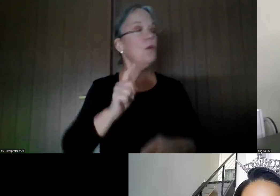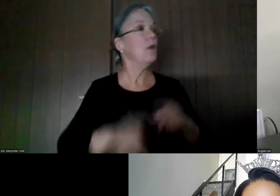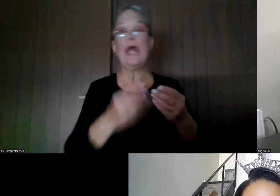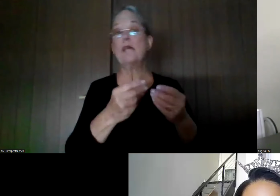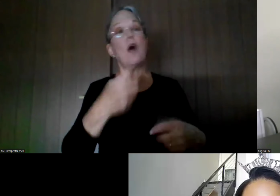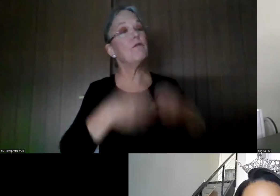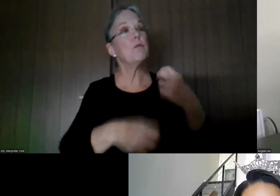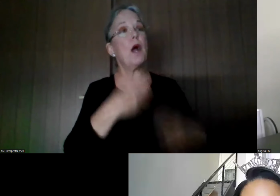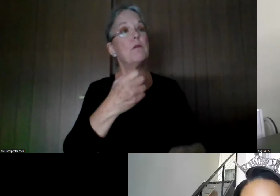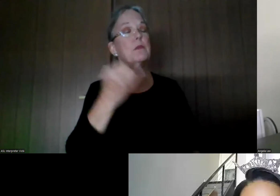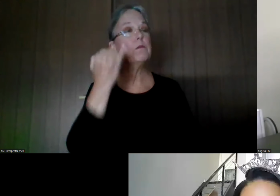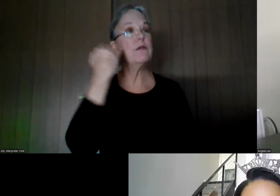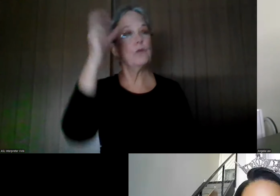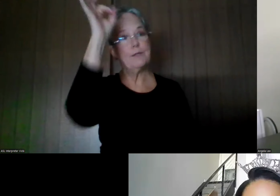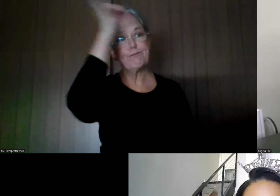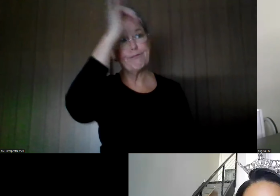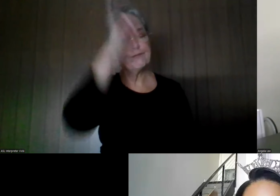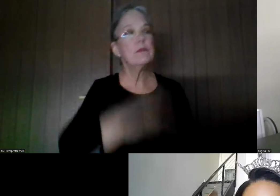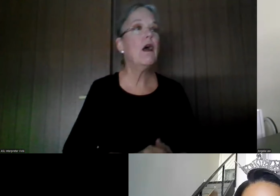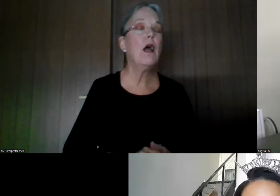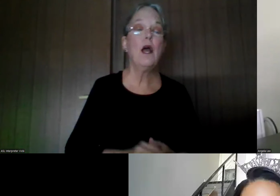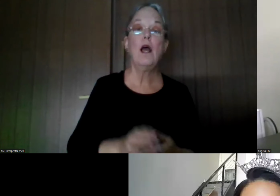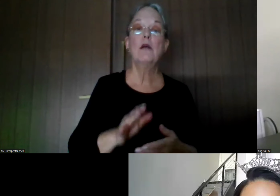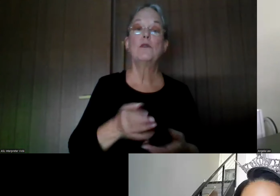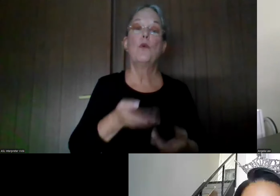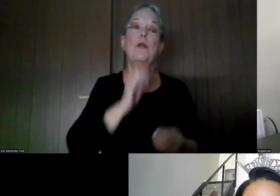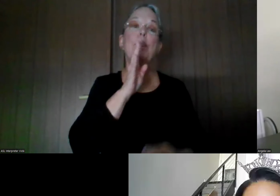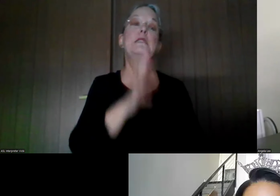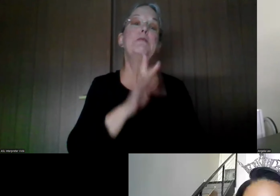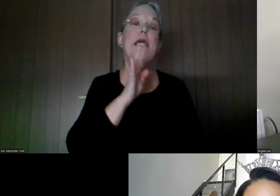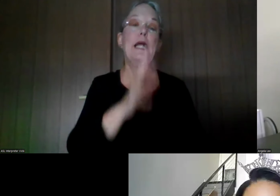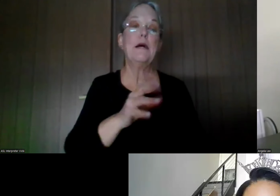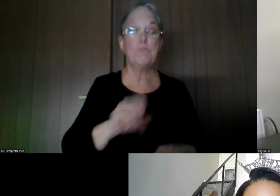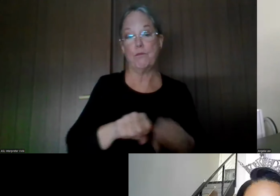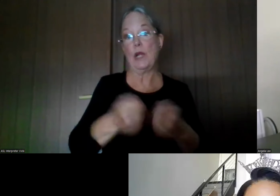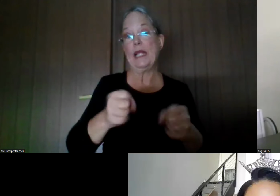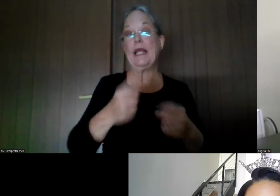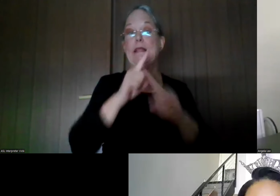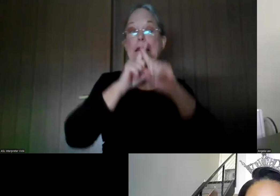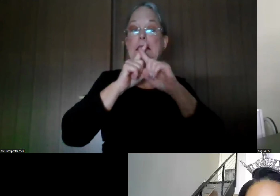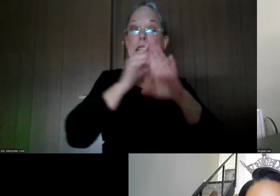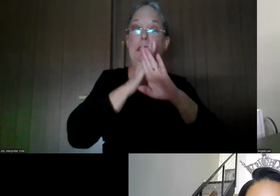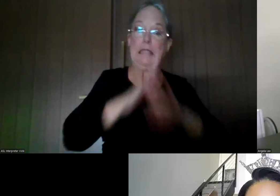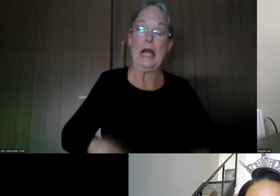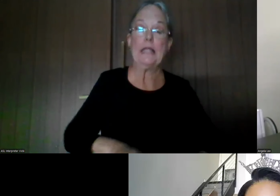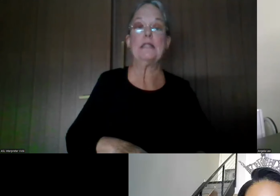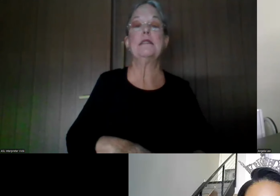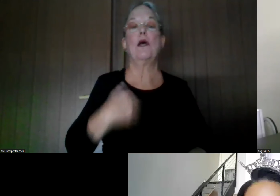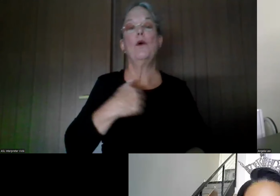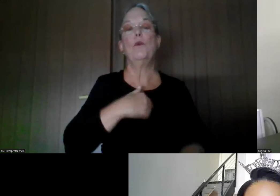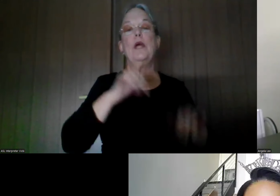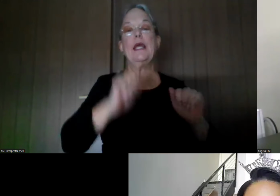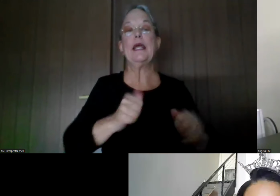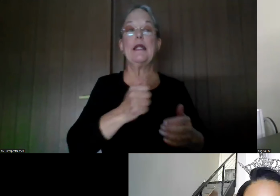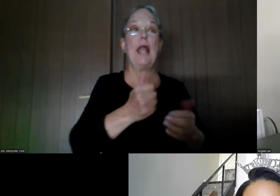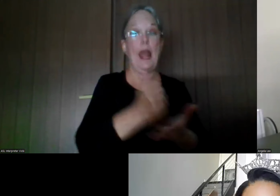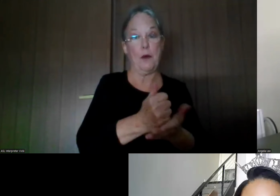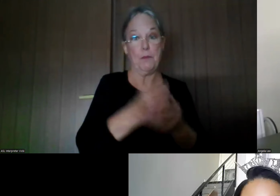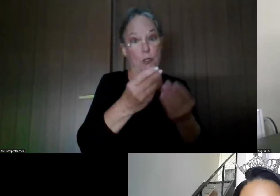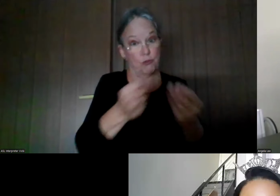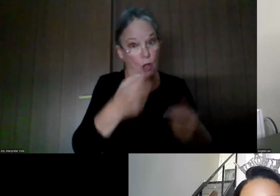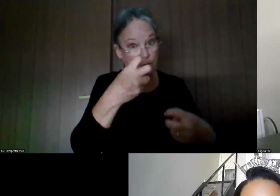of. And so by speaking up and breaking the silence, we are not only able to help solve the problem, but we're